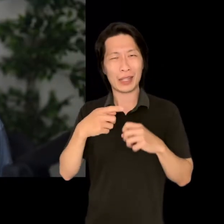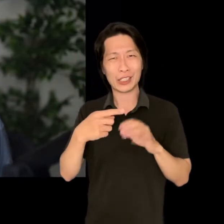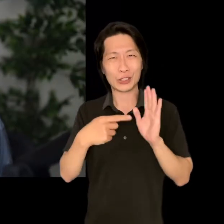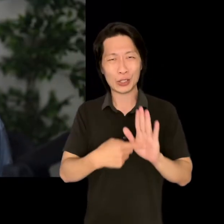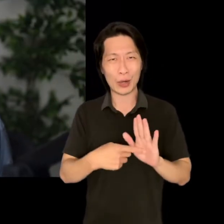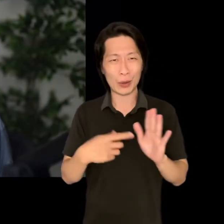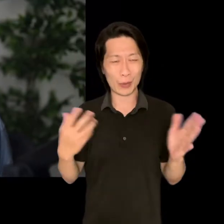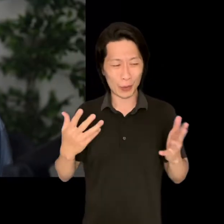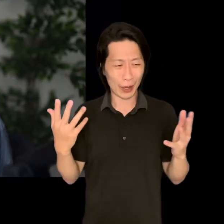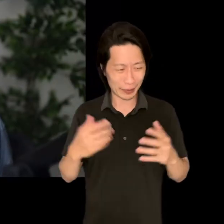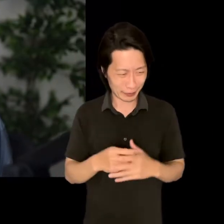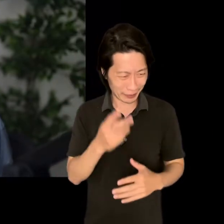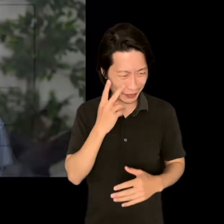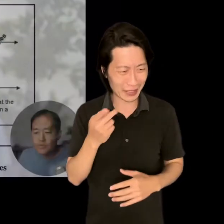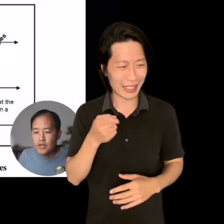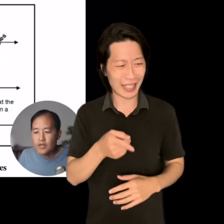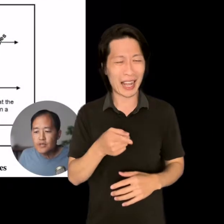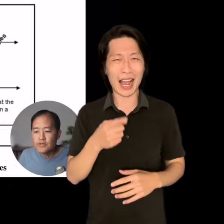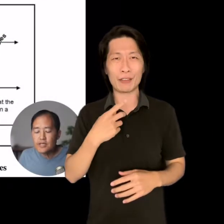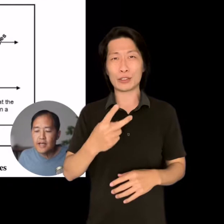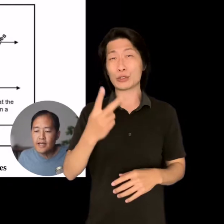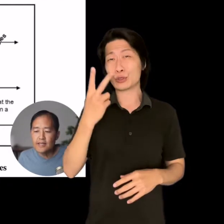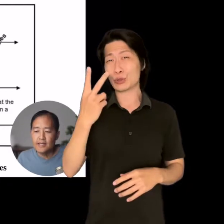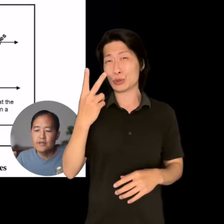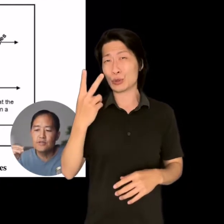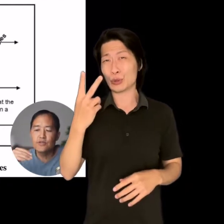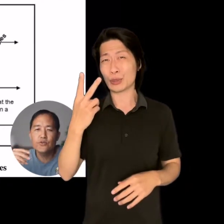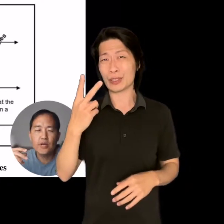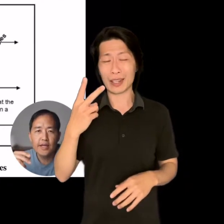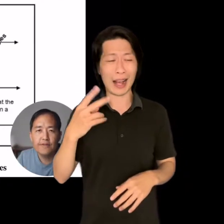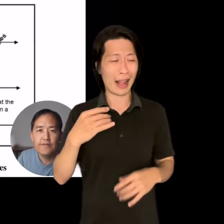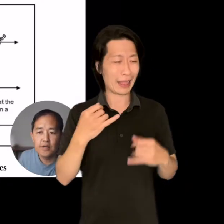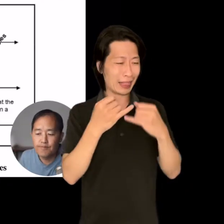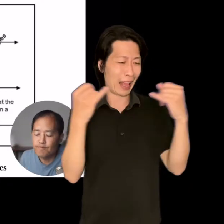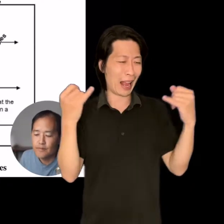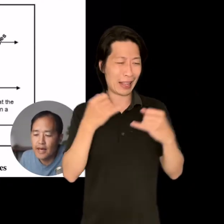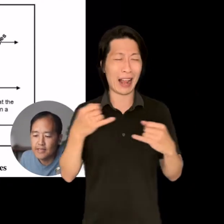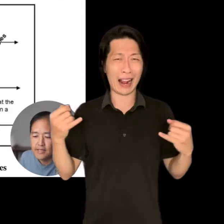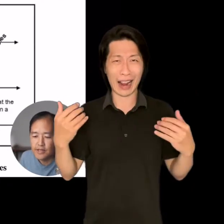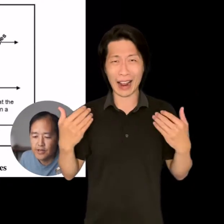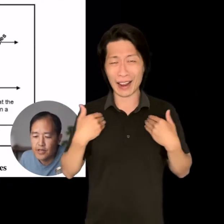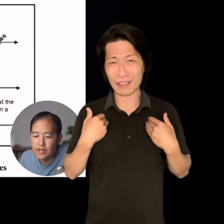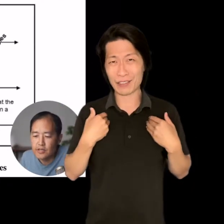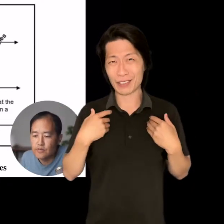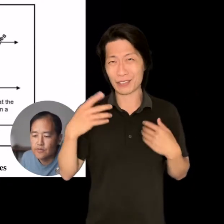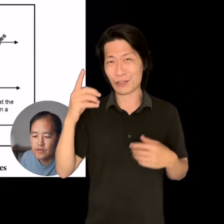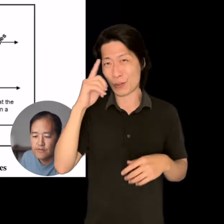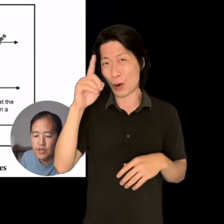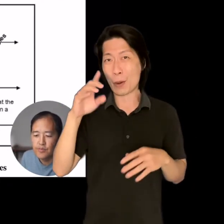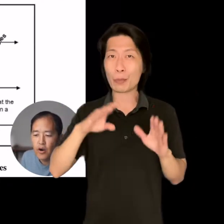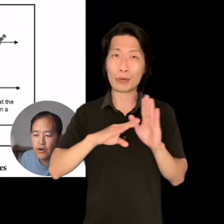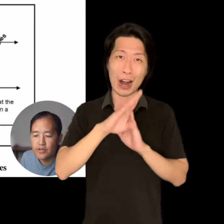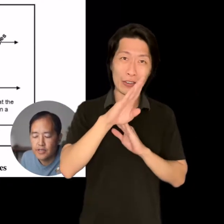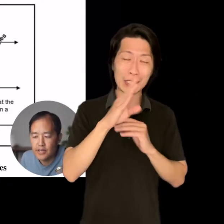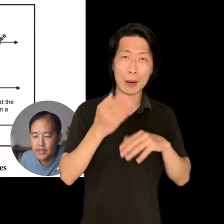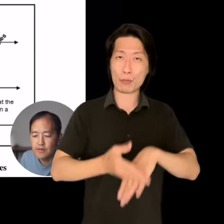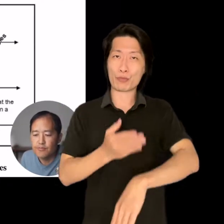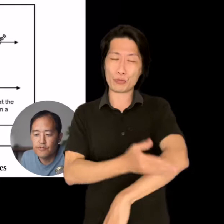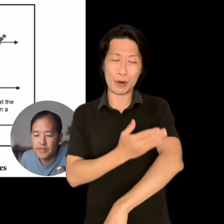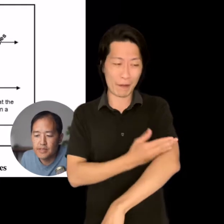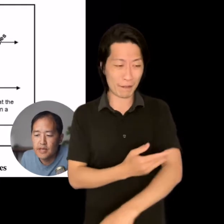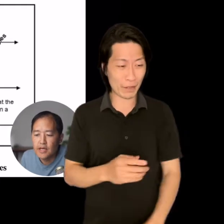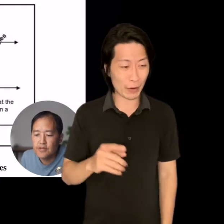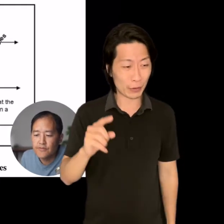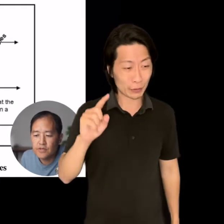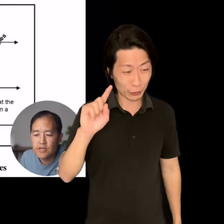graph where you'll see that there's two kind of lines here in terms of progress and